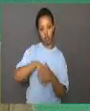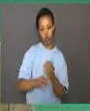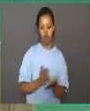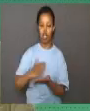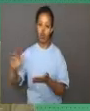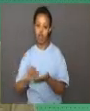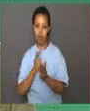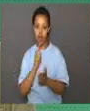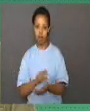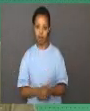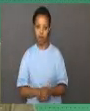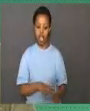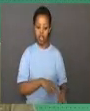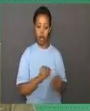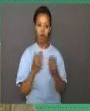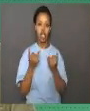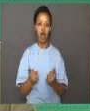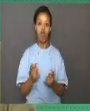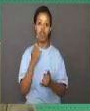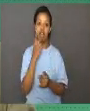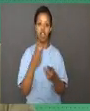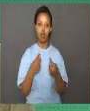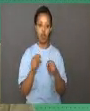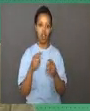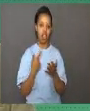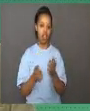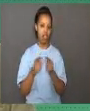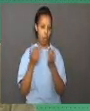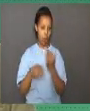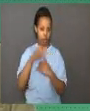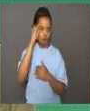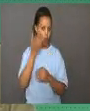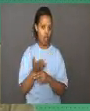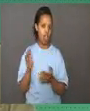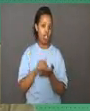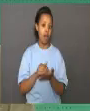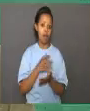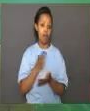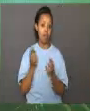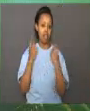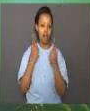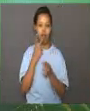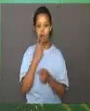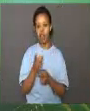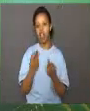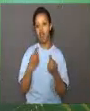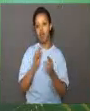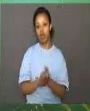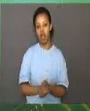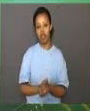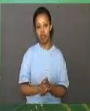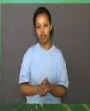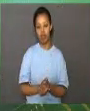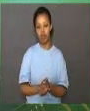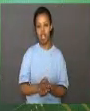Students, let us do an activity to review what we have just learned. Can you